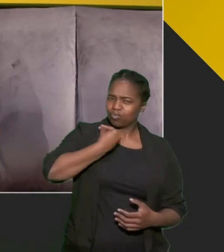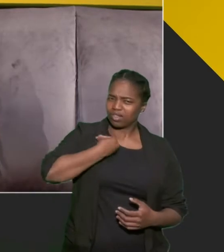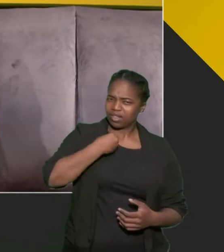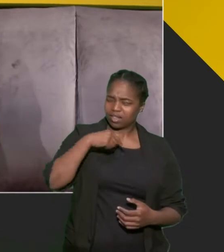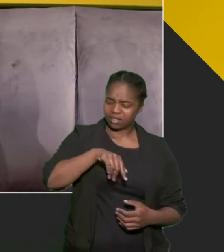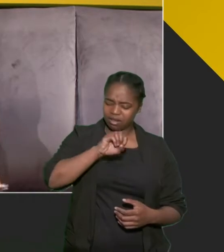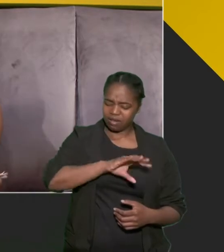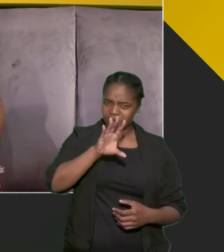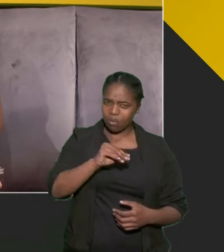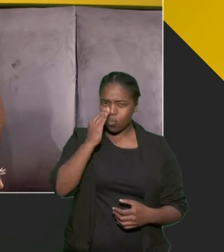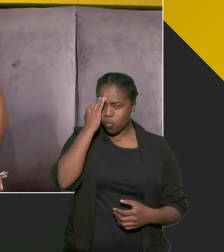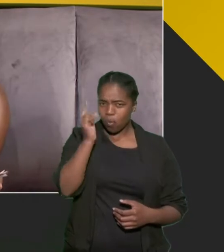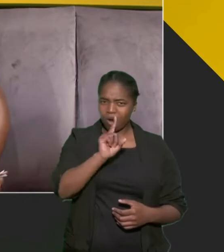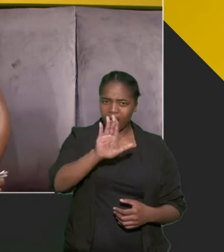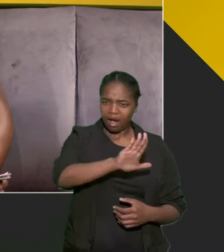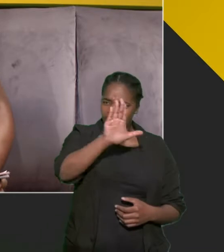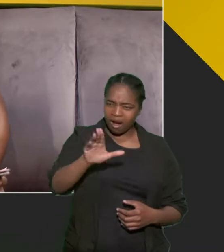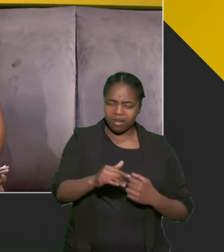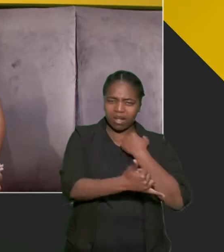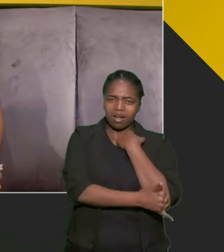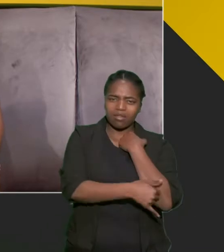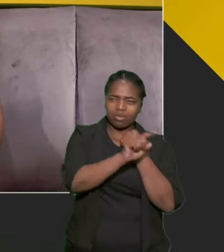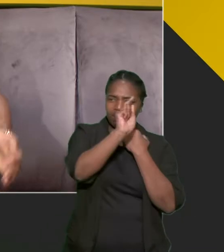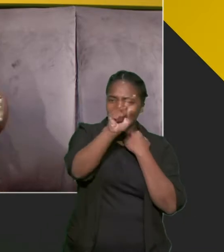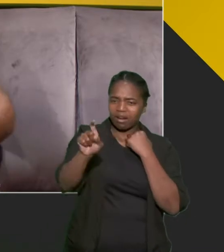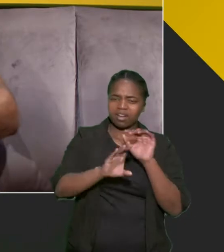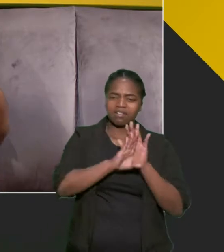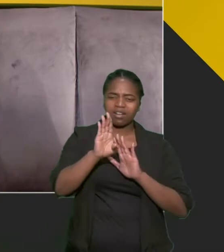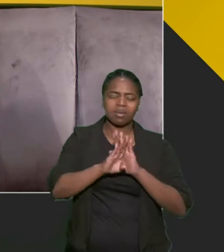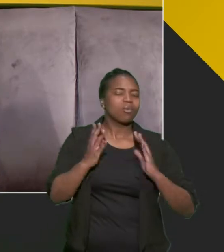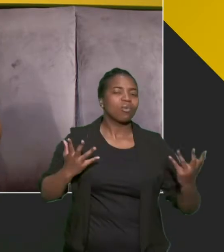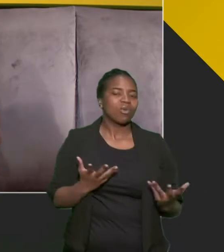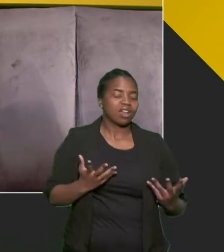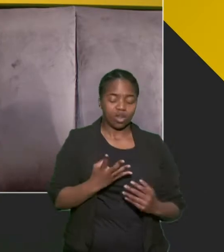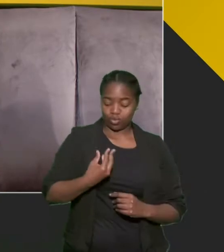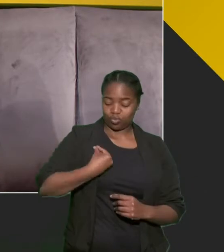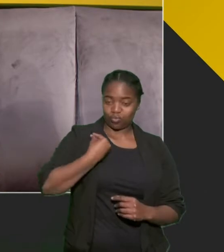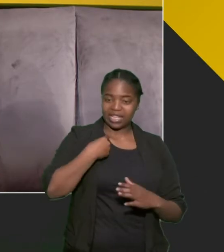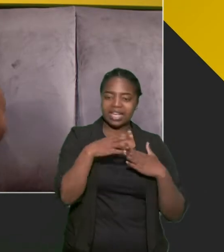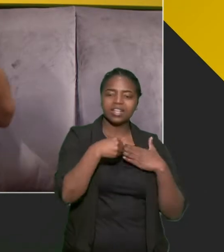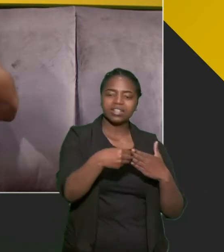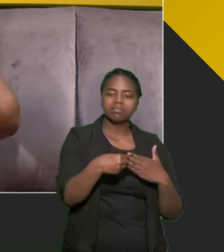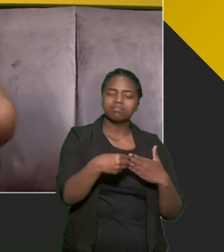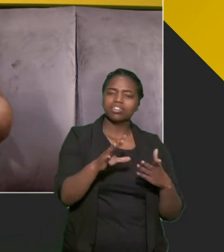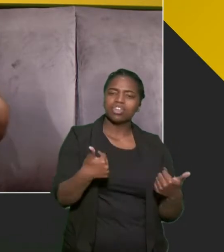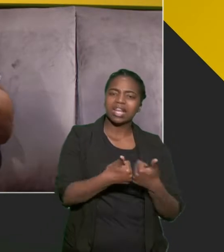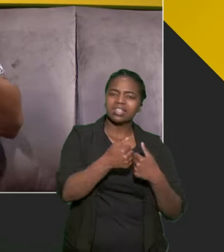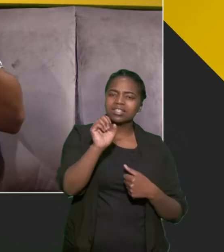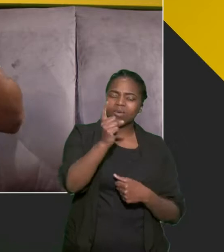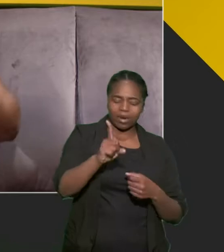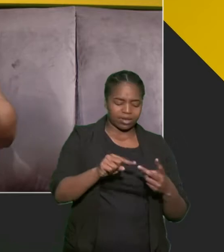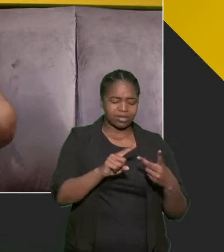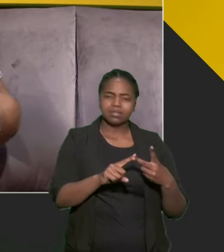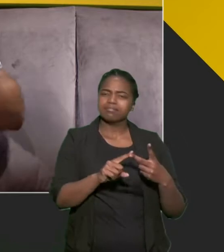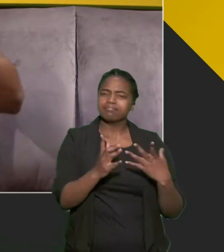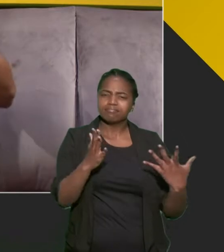youth, what are the things that we look at when we talk about African development? When you talk about youth leadership, what are the challenges esihlangabezana nazo? And